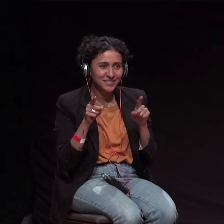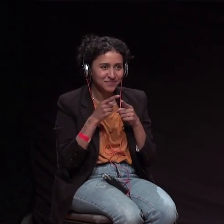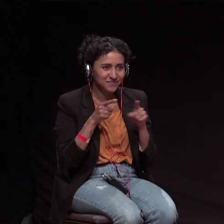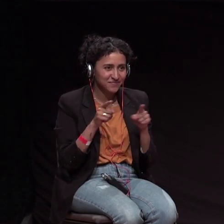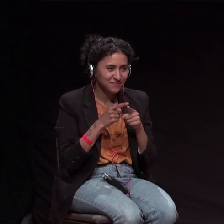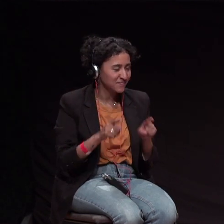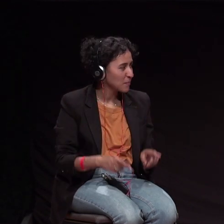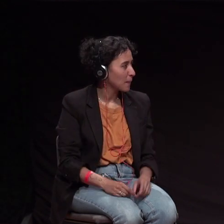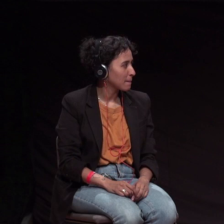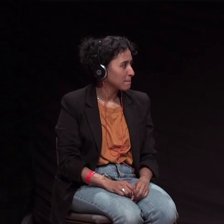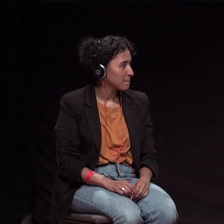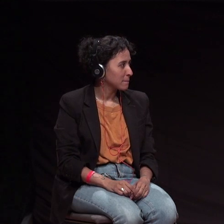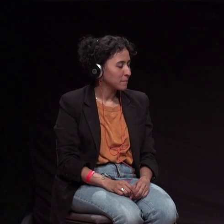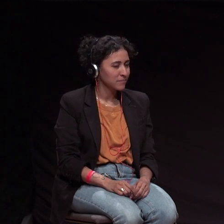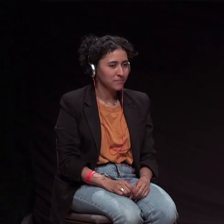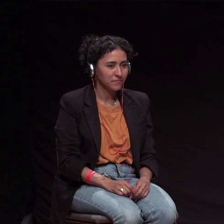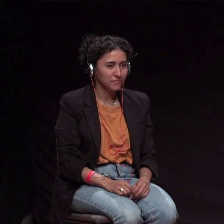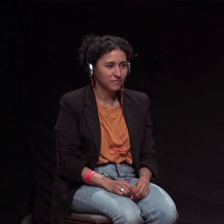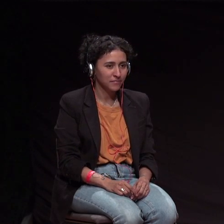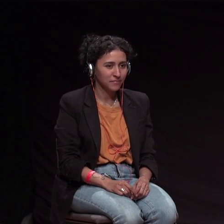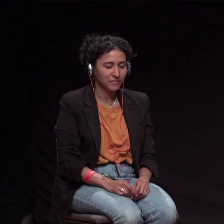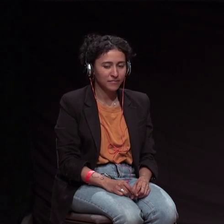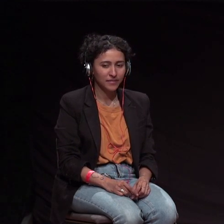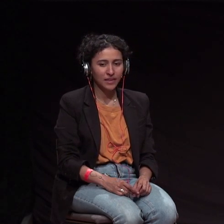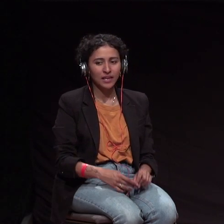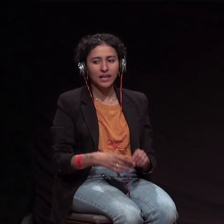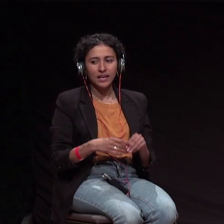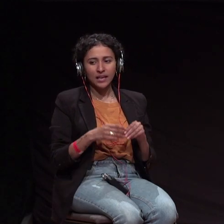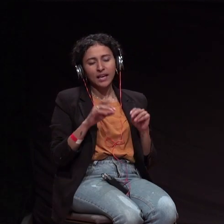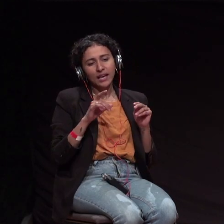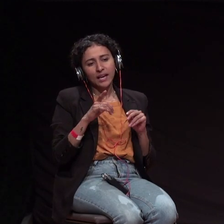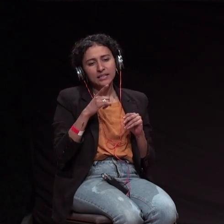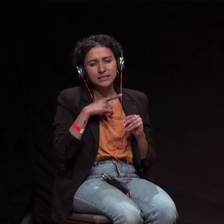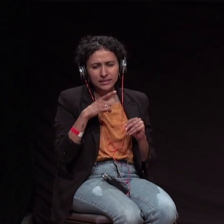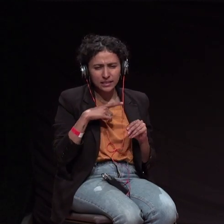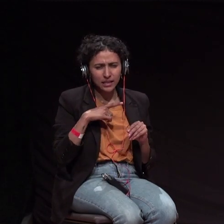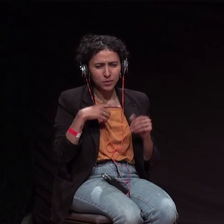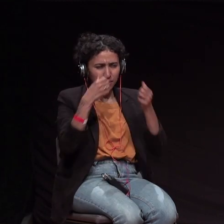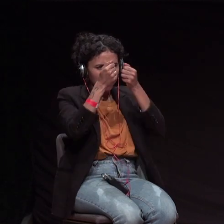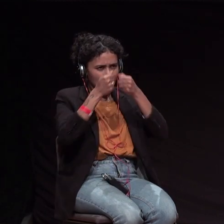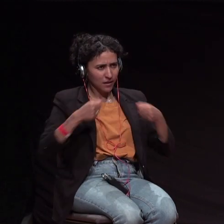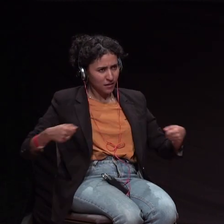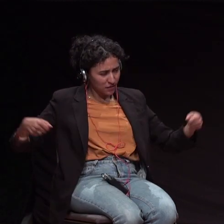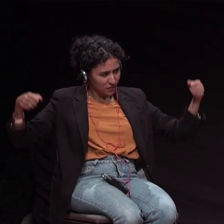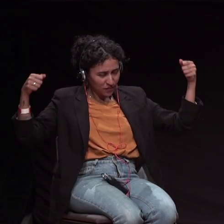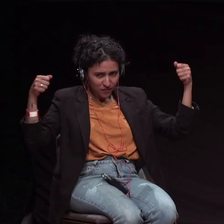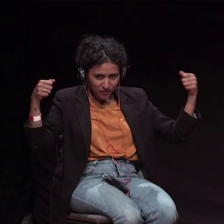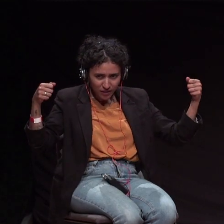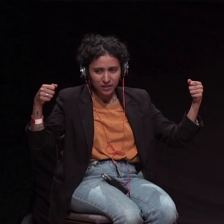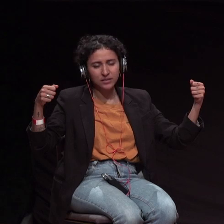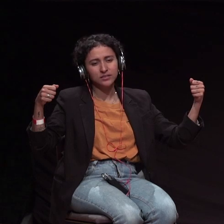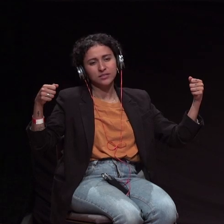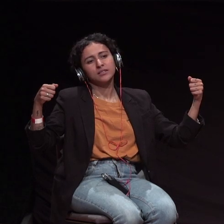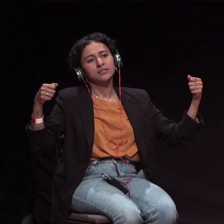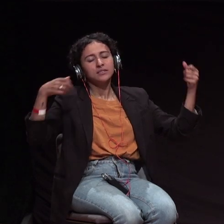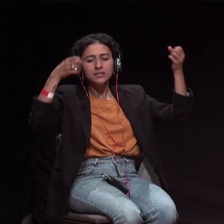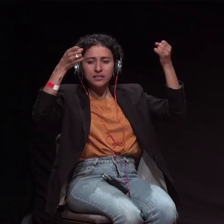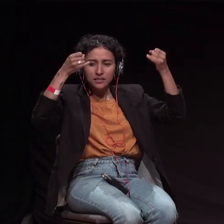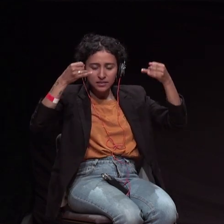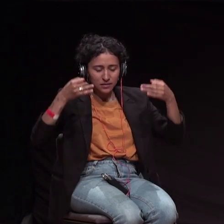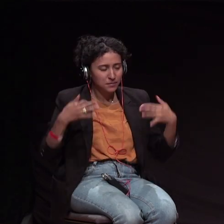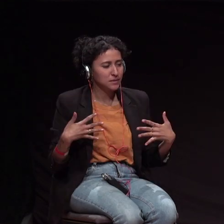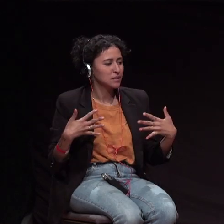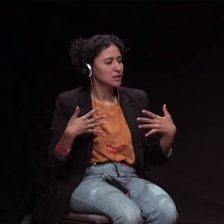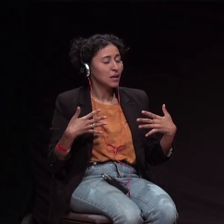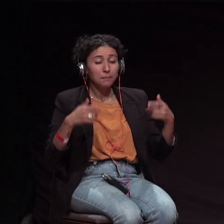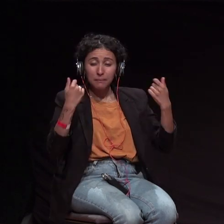So one thing is, like, we have a banner that says, like, out of the white box into the street, trying to mobilize artists and realizing their role in this.